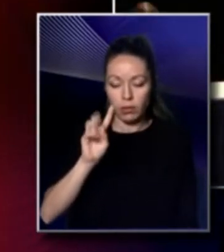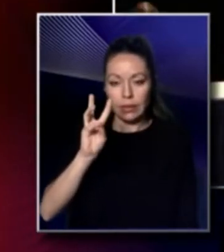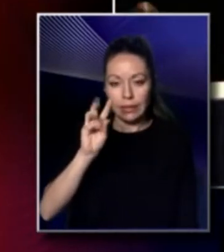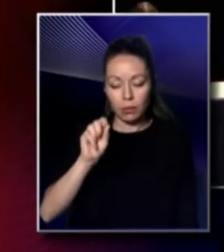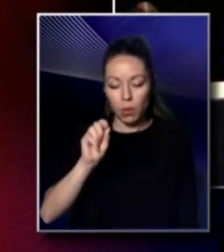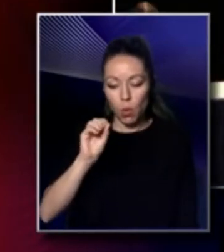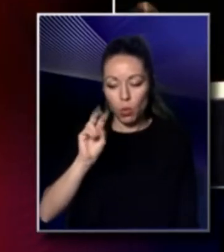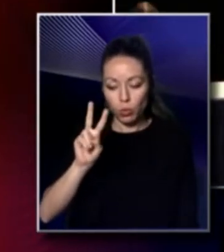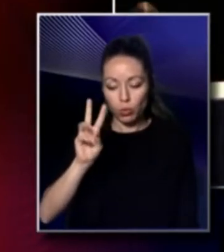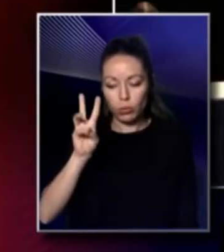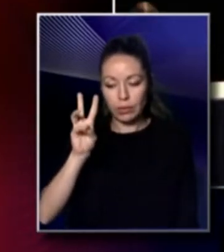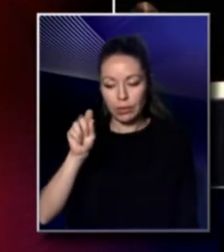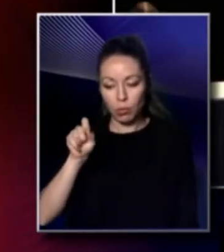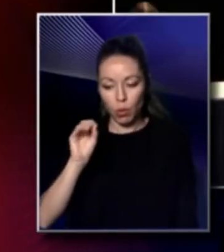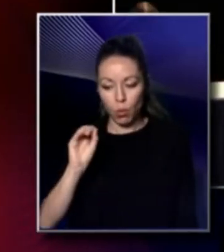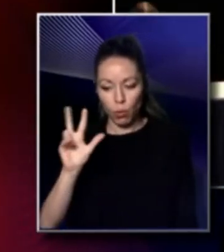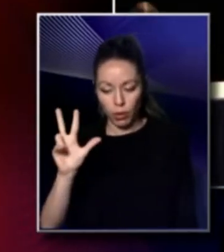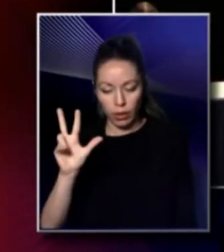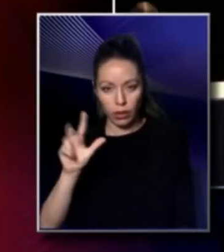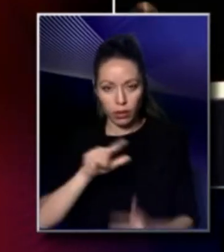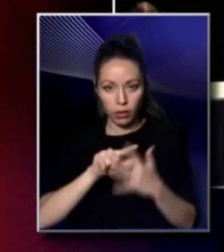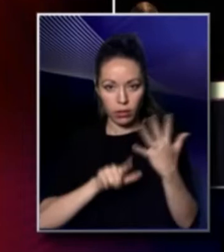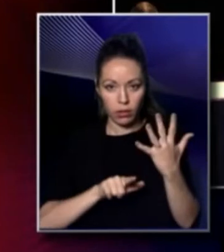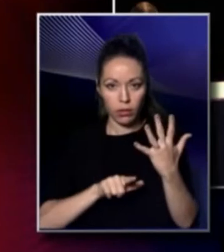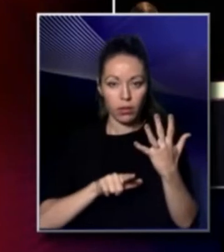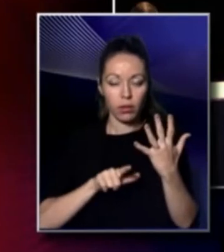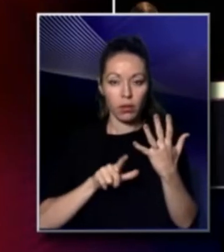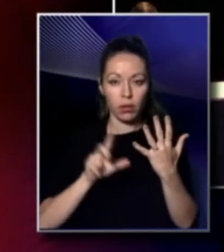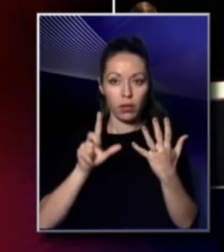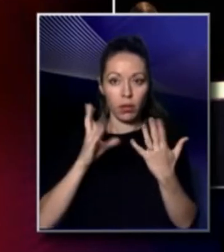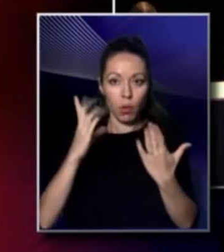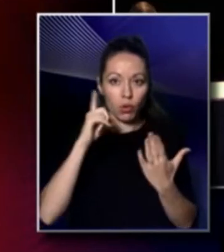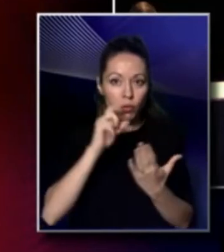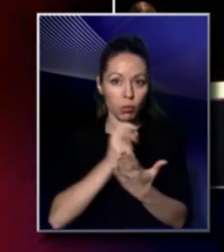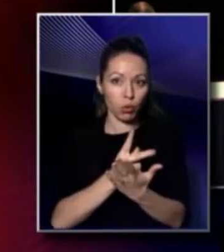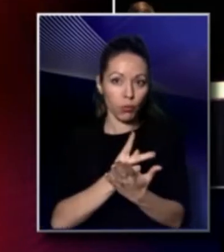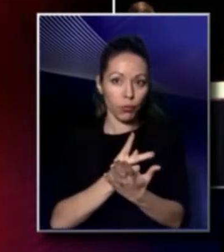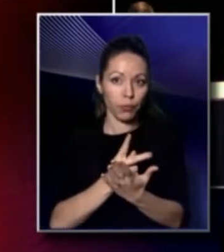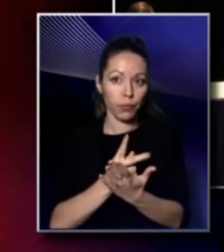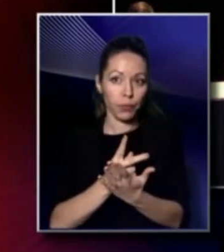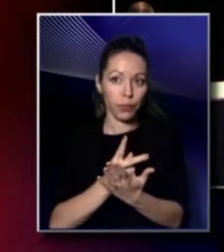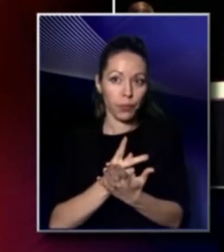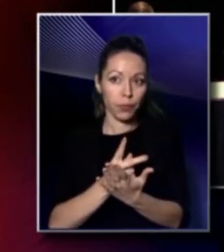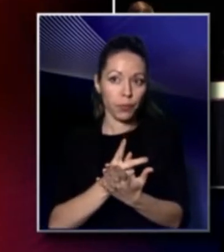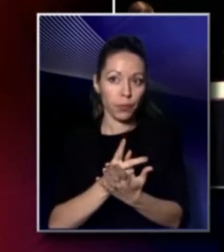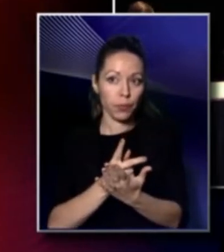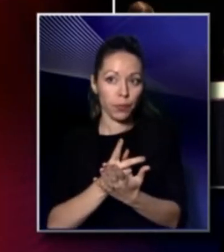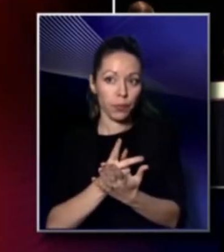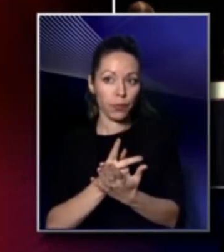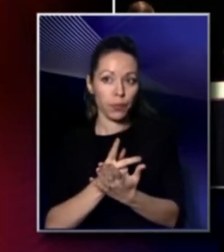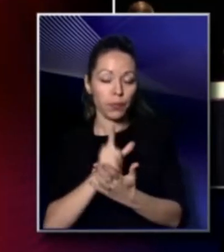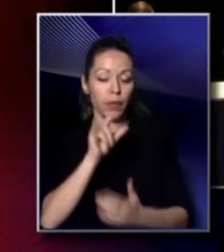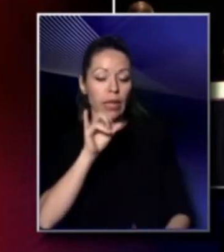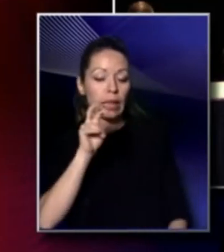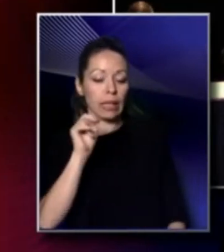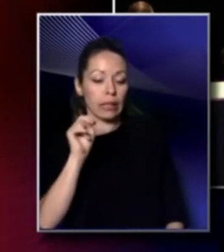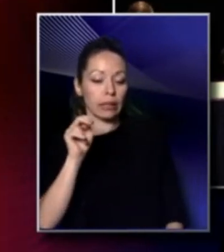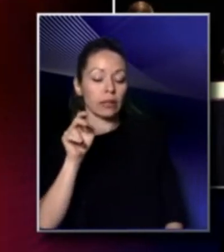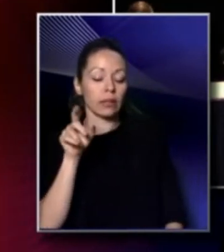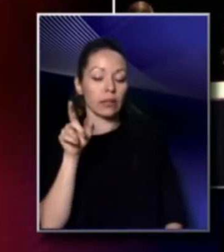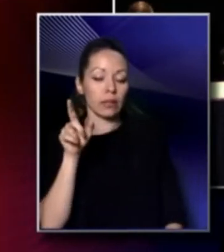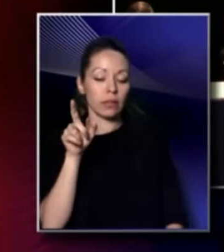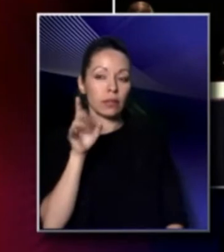6.02, and 6.03. Do we have a motion to approve those? I move to approve